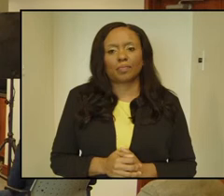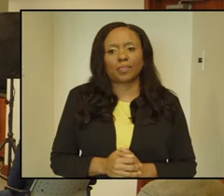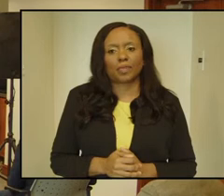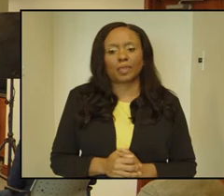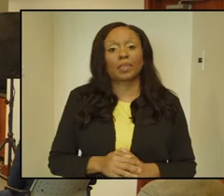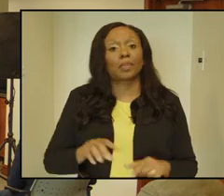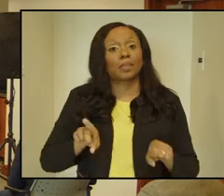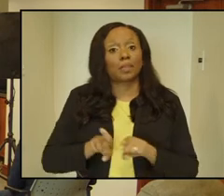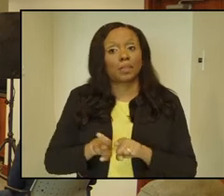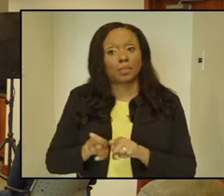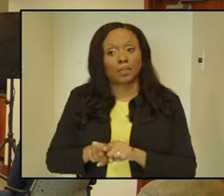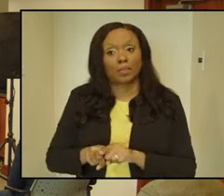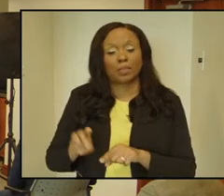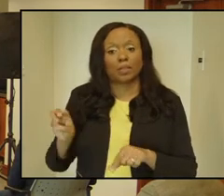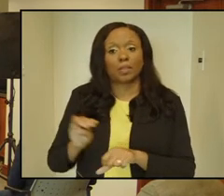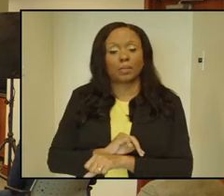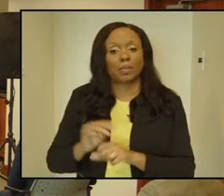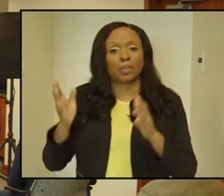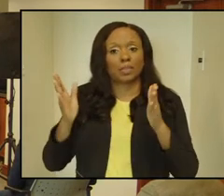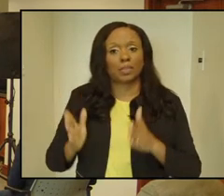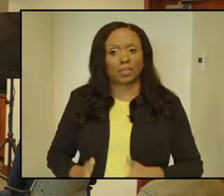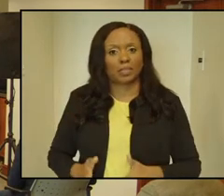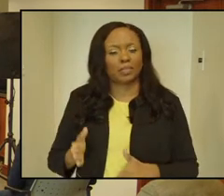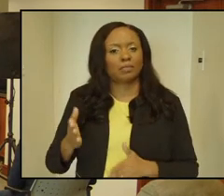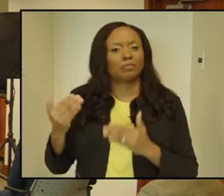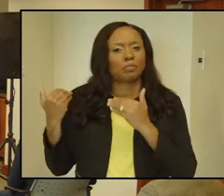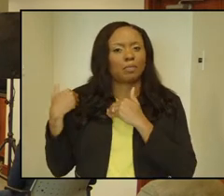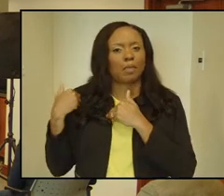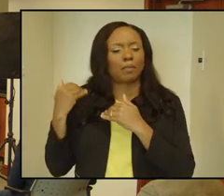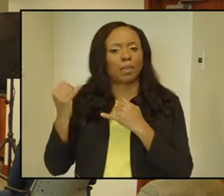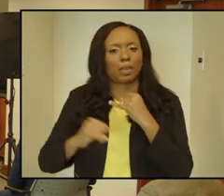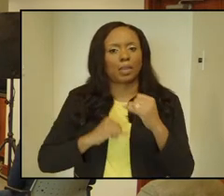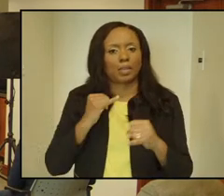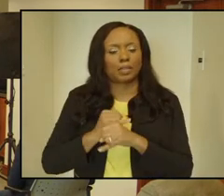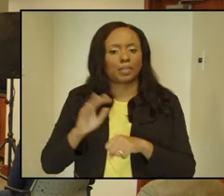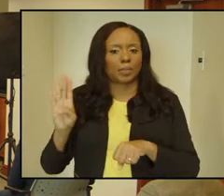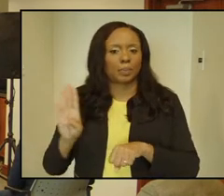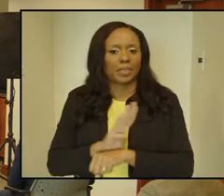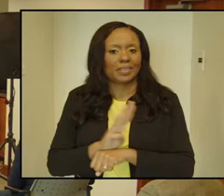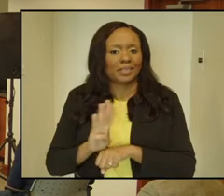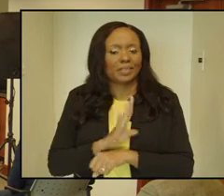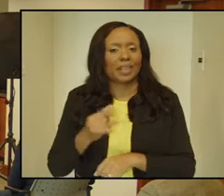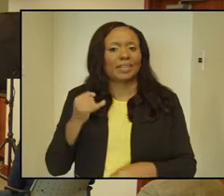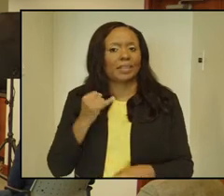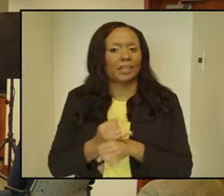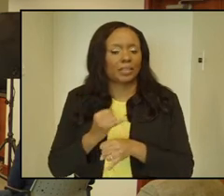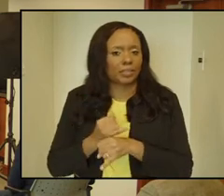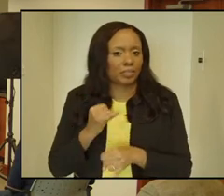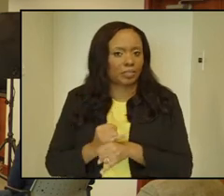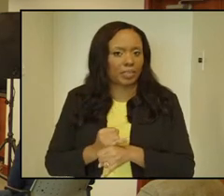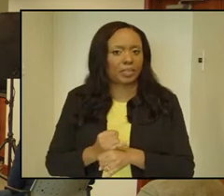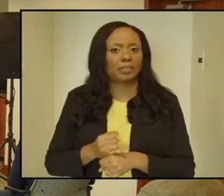of the Ministry of International Business and Industry, Mr. Ronald Topping, MP,